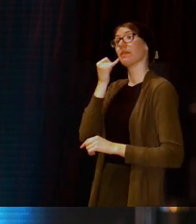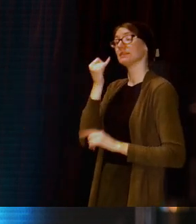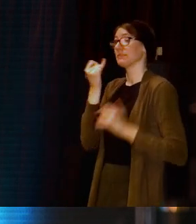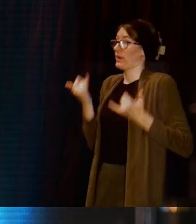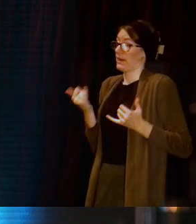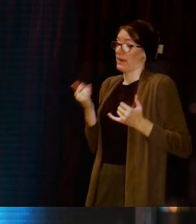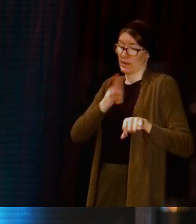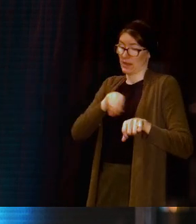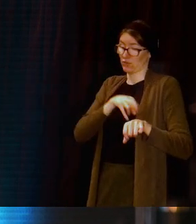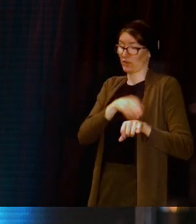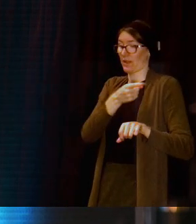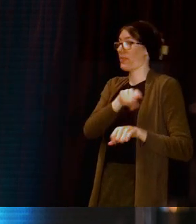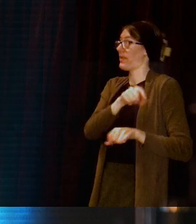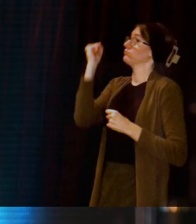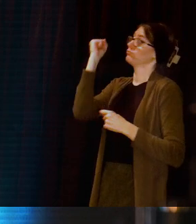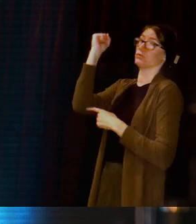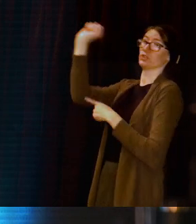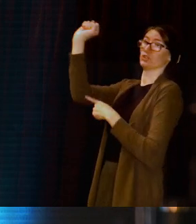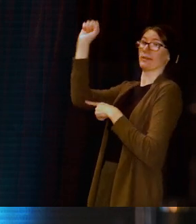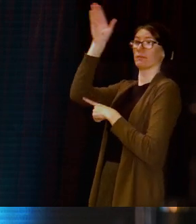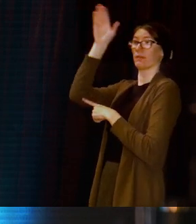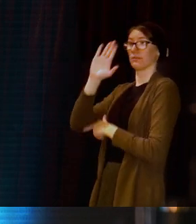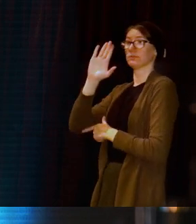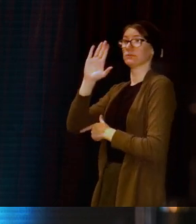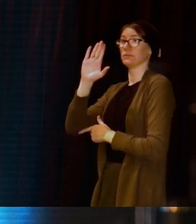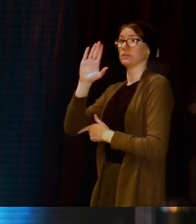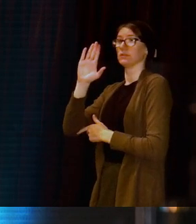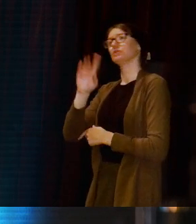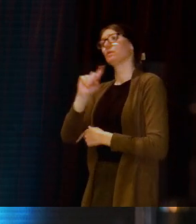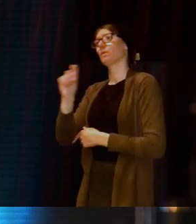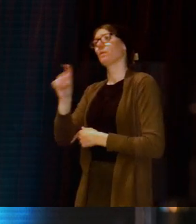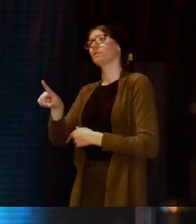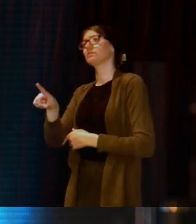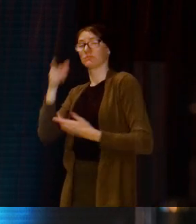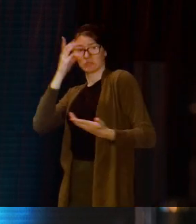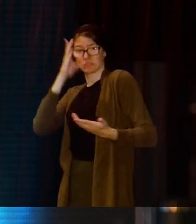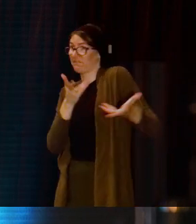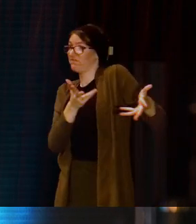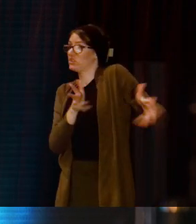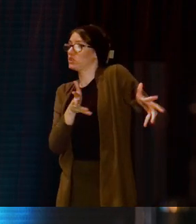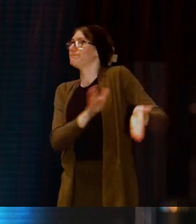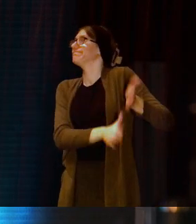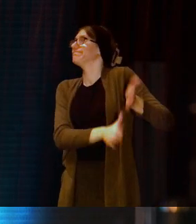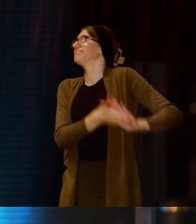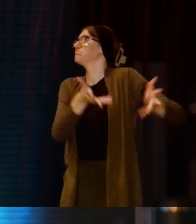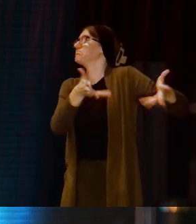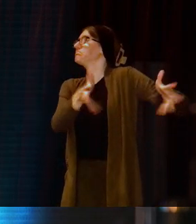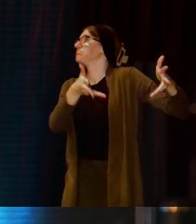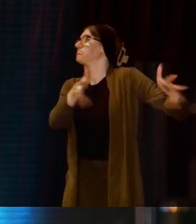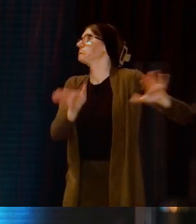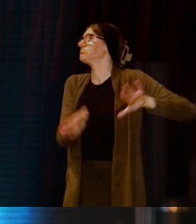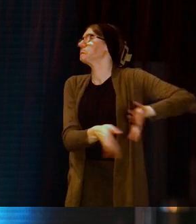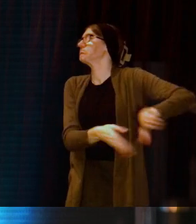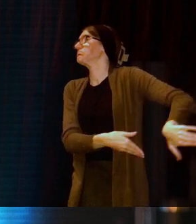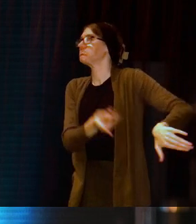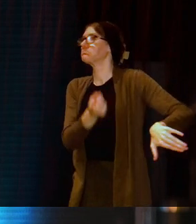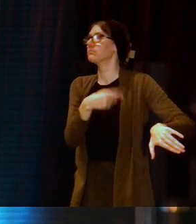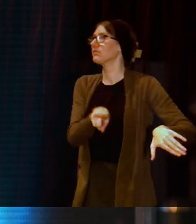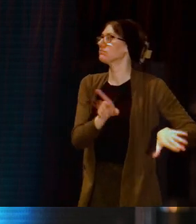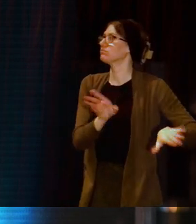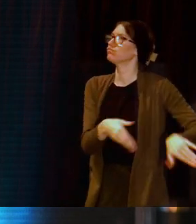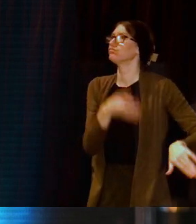are in rejection. So the question is this. Was God done with them? Is it a lost